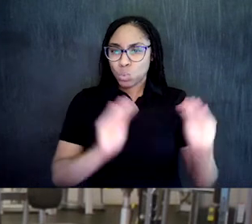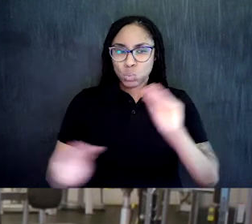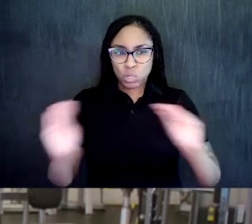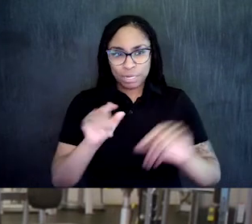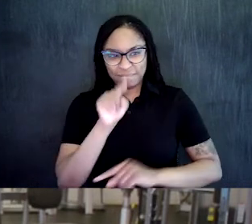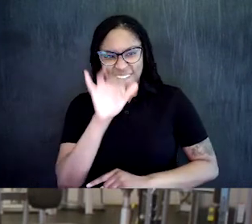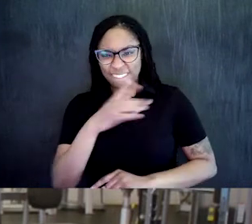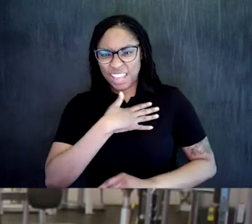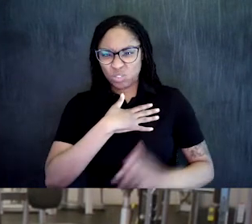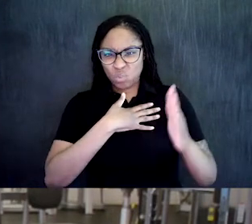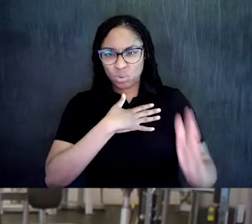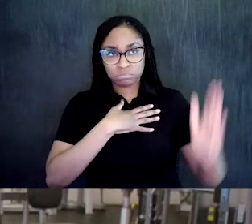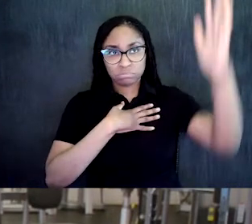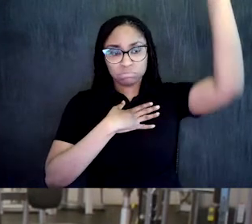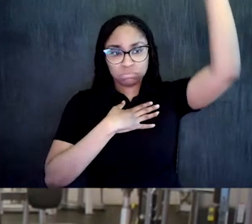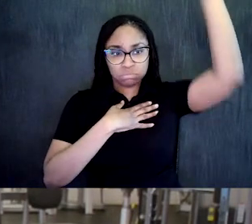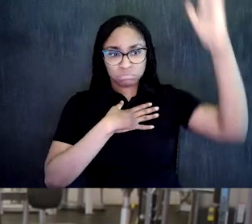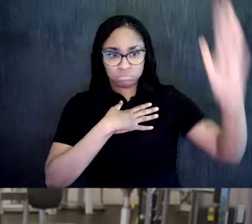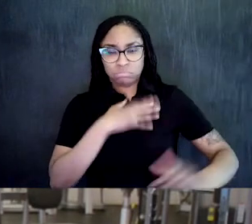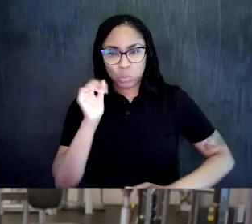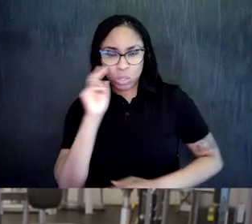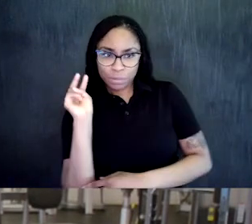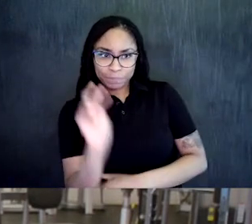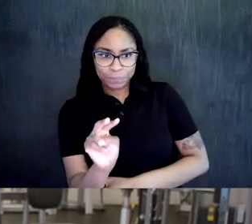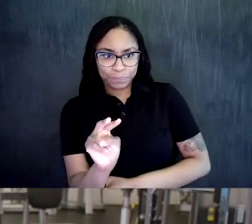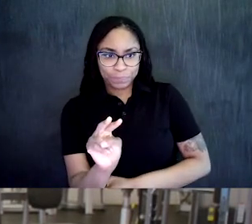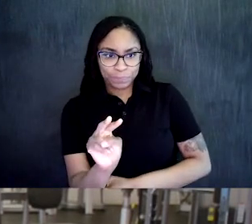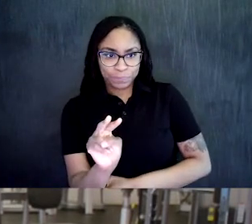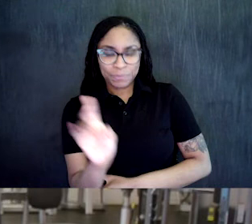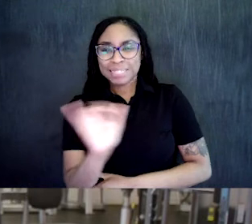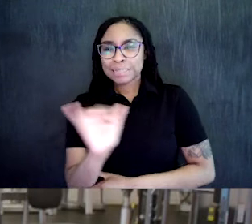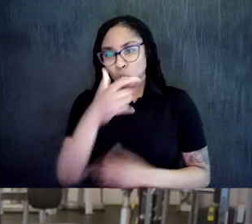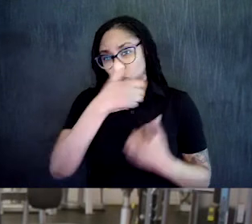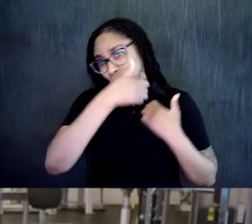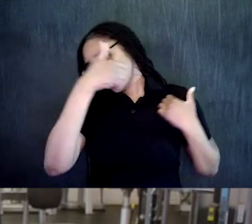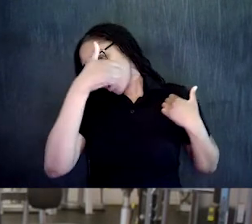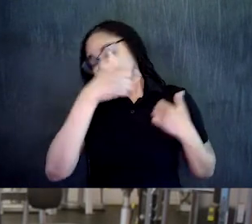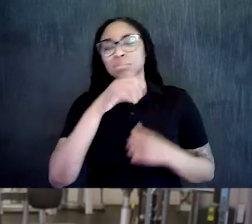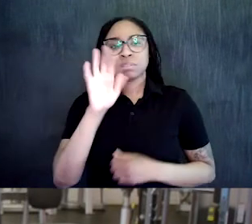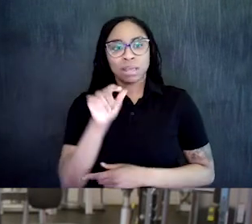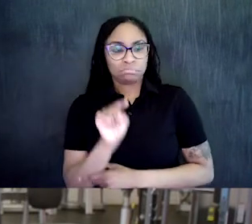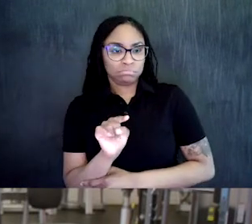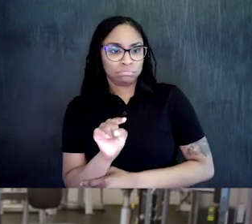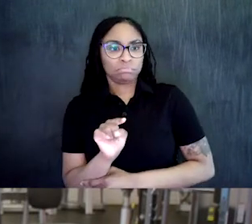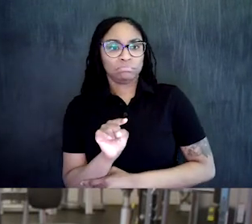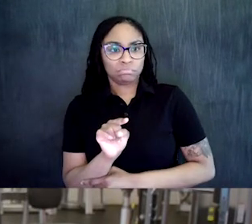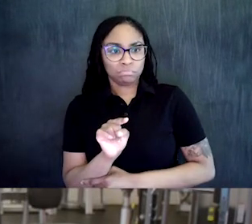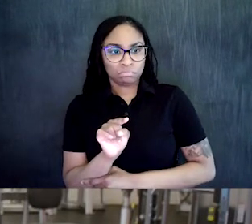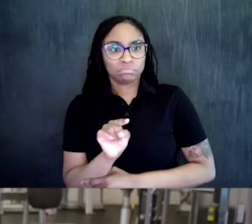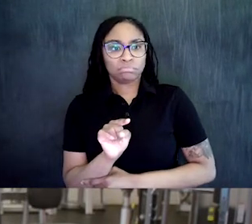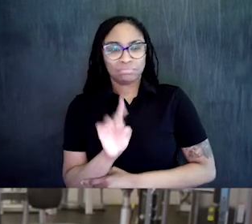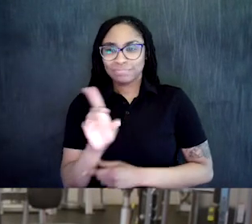breathe throughout for 3, 2, and 1. Good, we're going to relax, and then we're going to have them switch